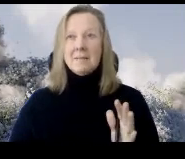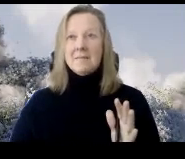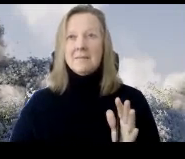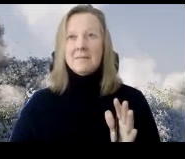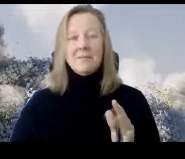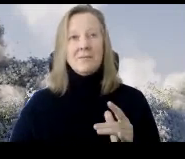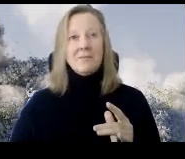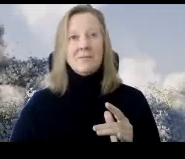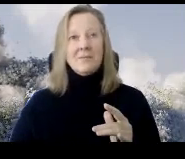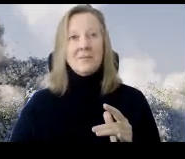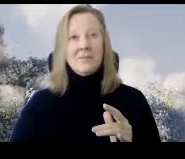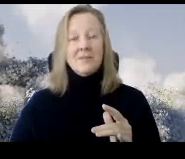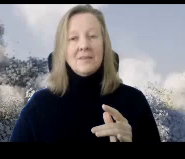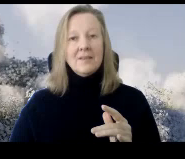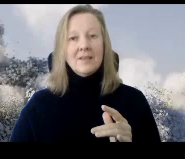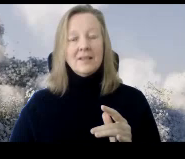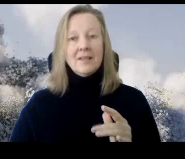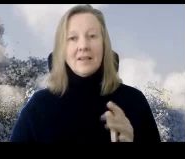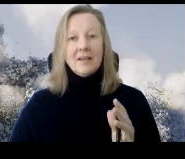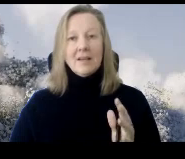can admit them if that's okay.